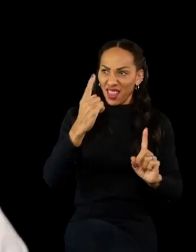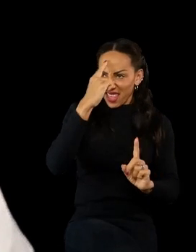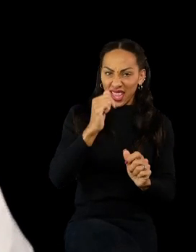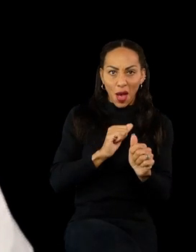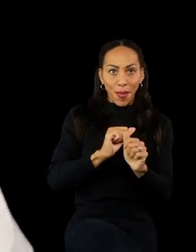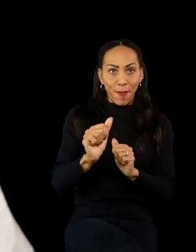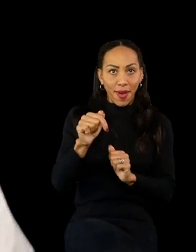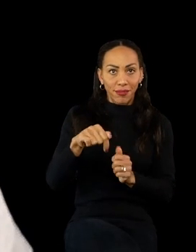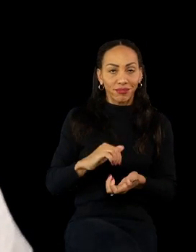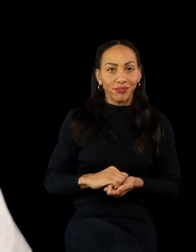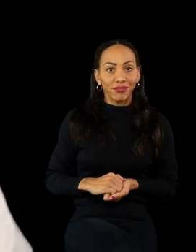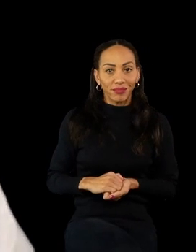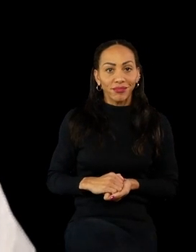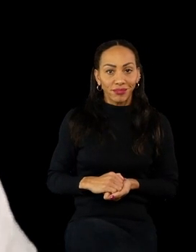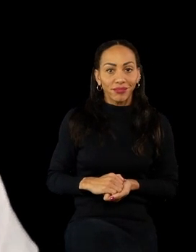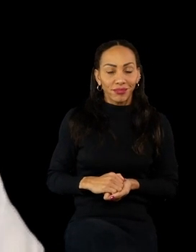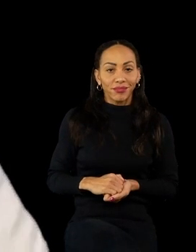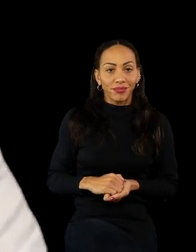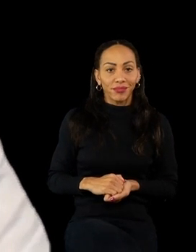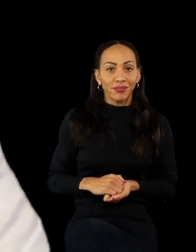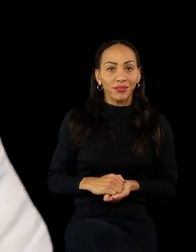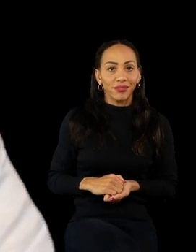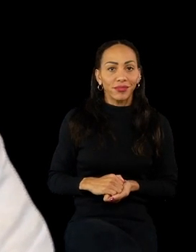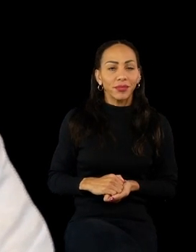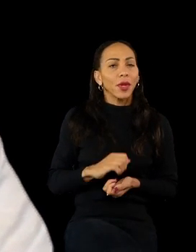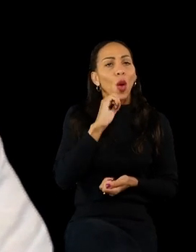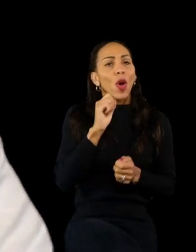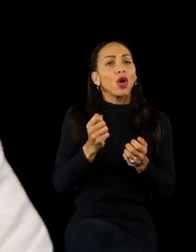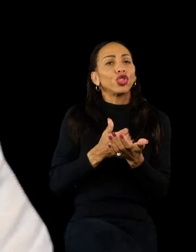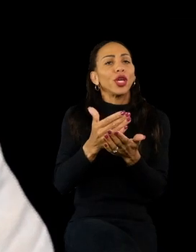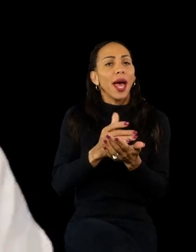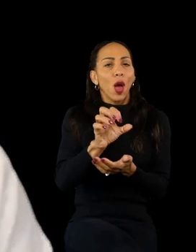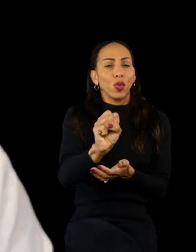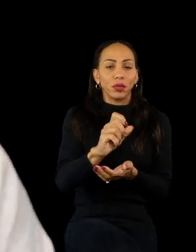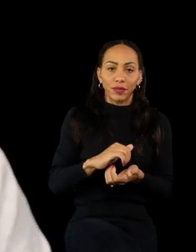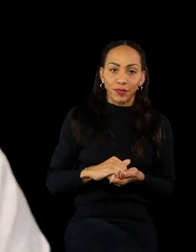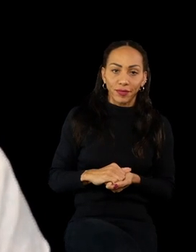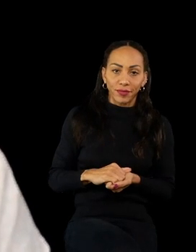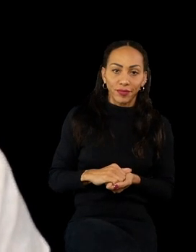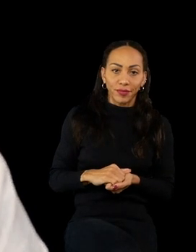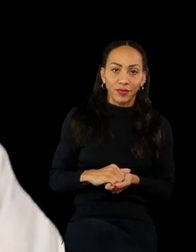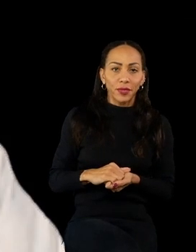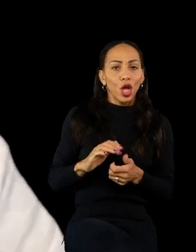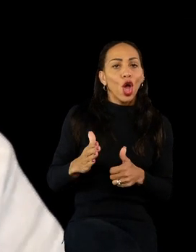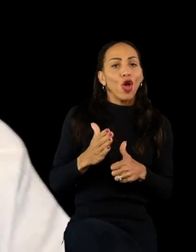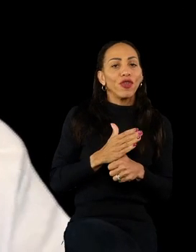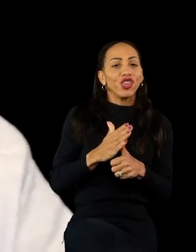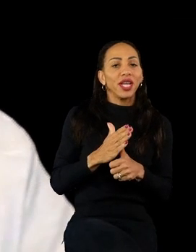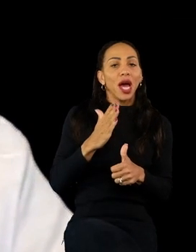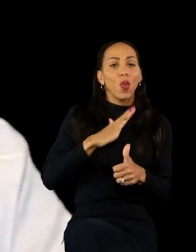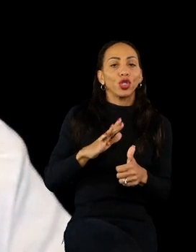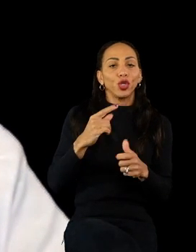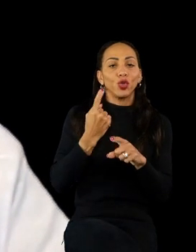presenting, you're going to share your screen. I think that's probably the best way forward with this one. I will do that in a